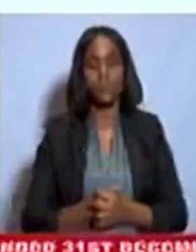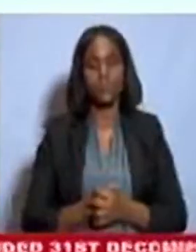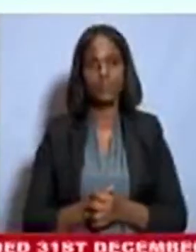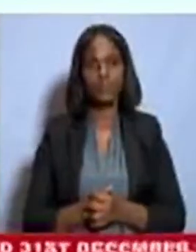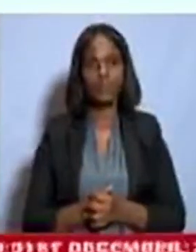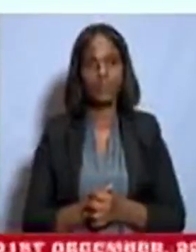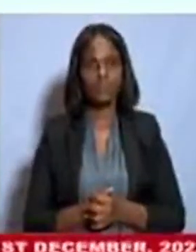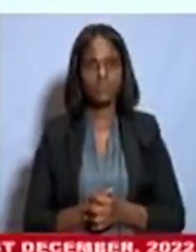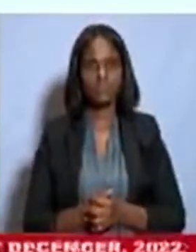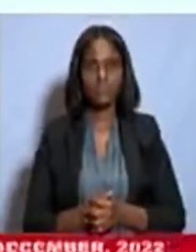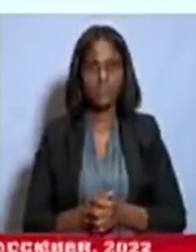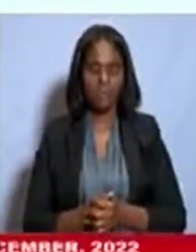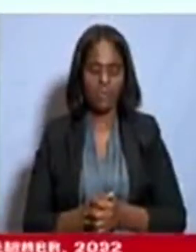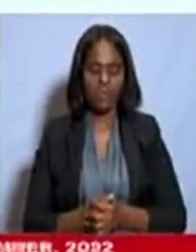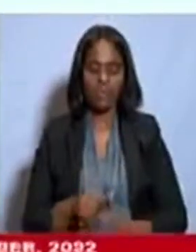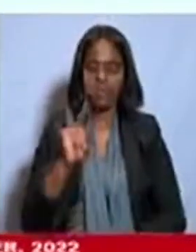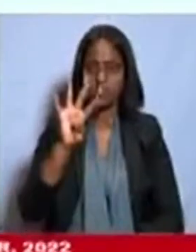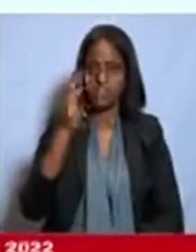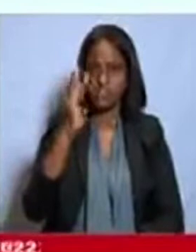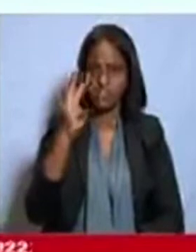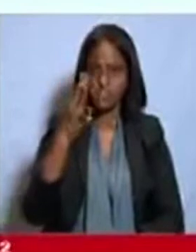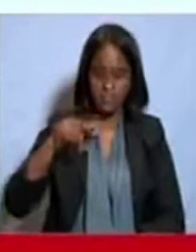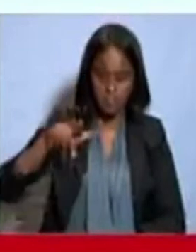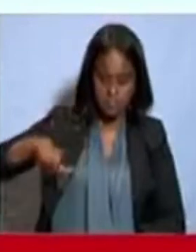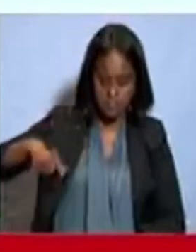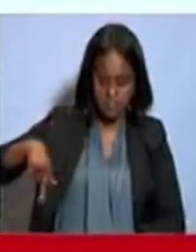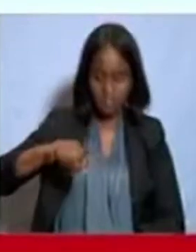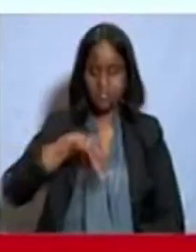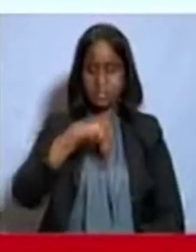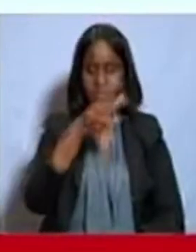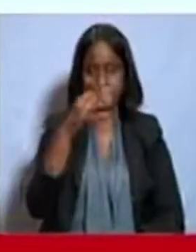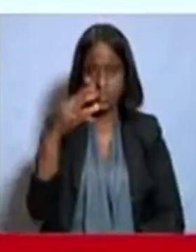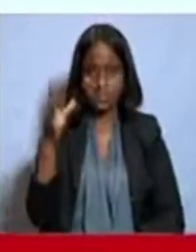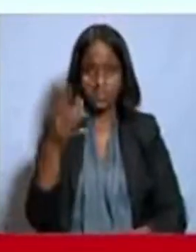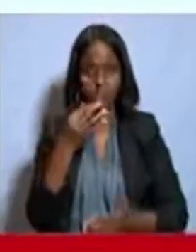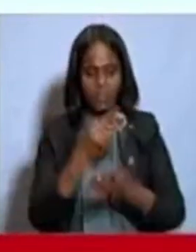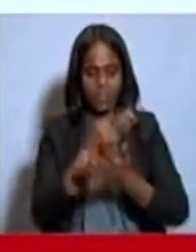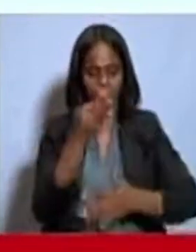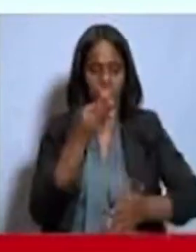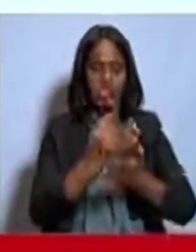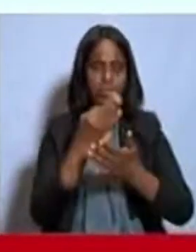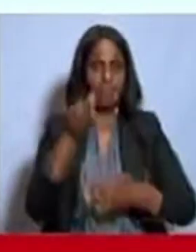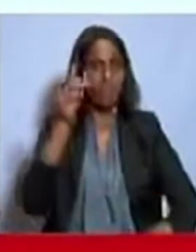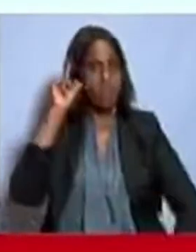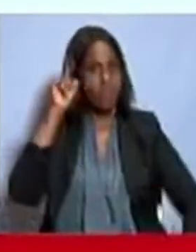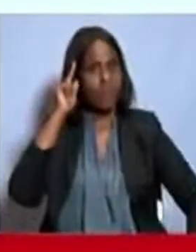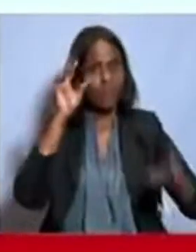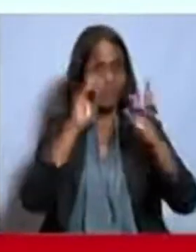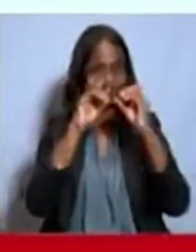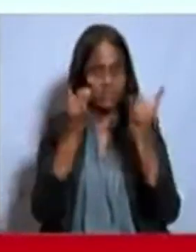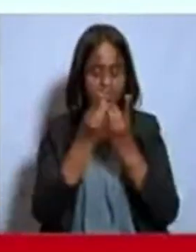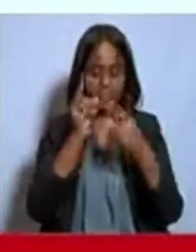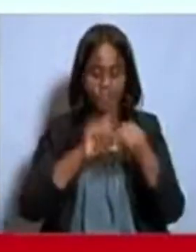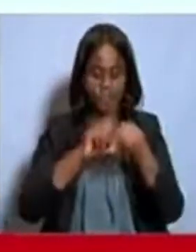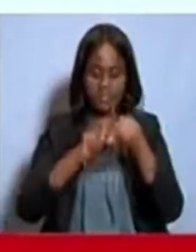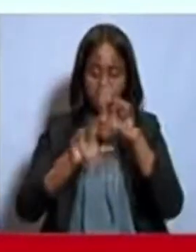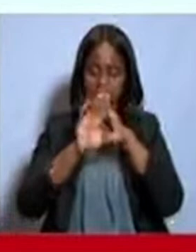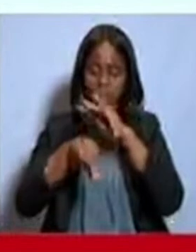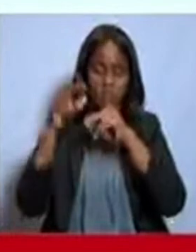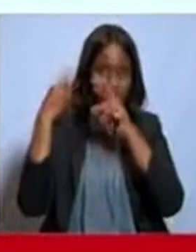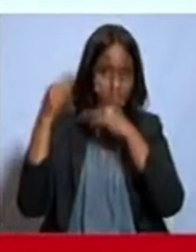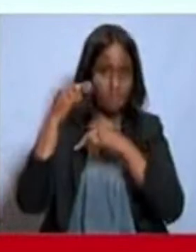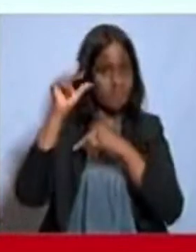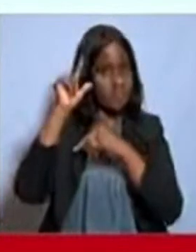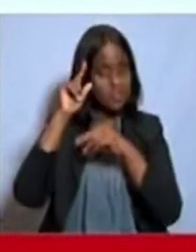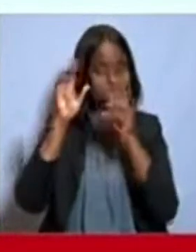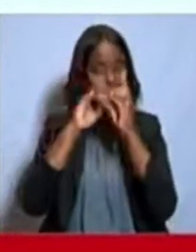This is what for. 4. Delay in distribution of inputs, Lundazi District. During the period under review,